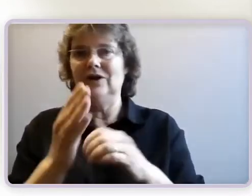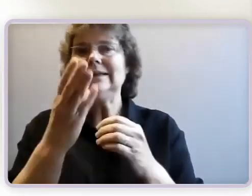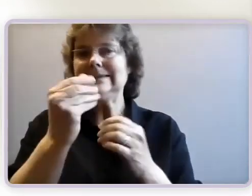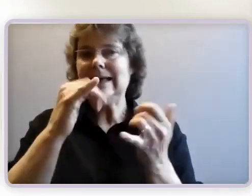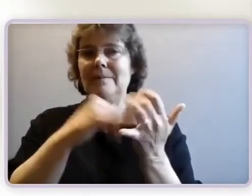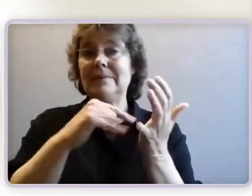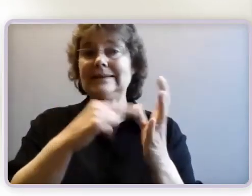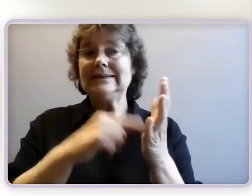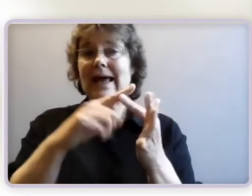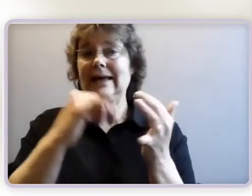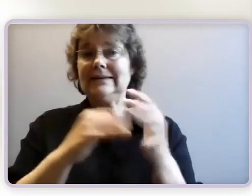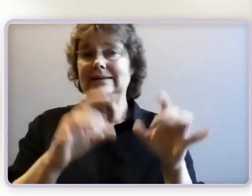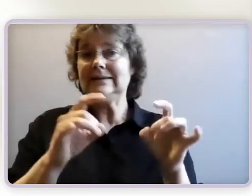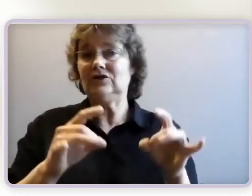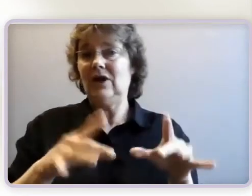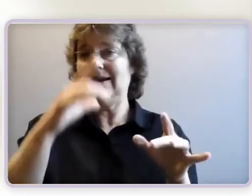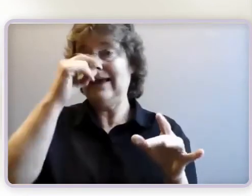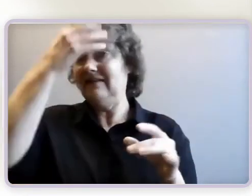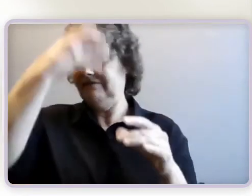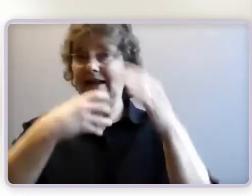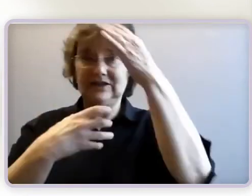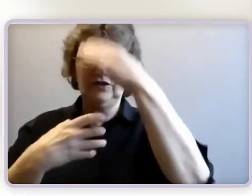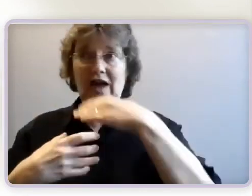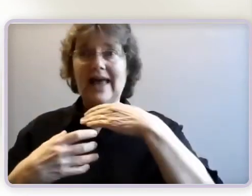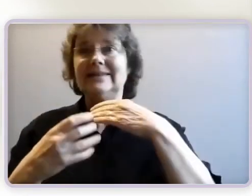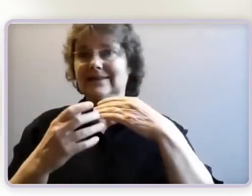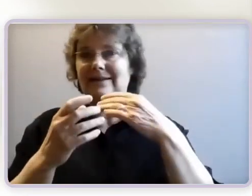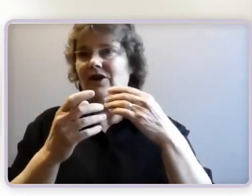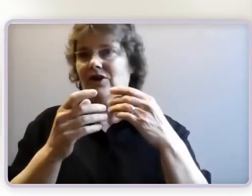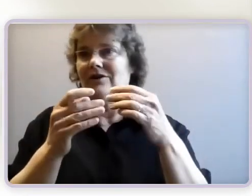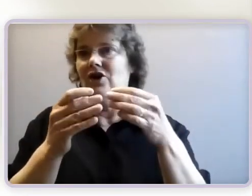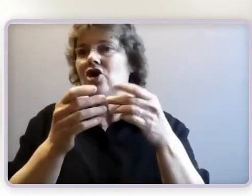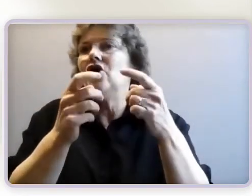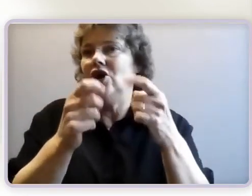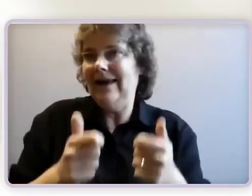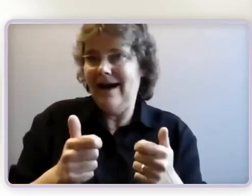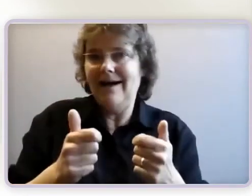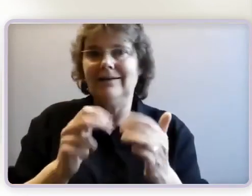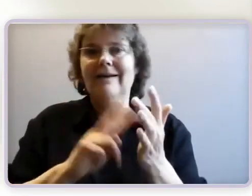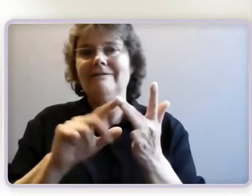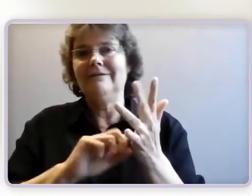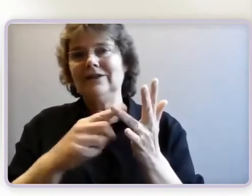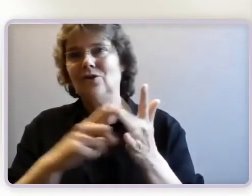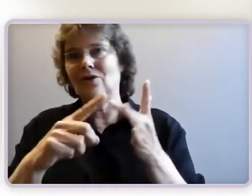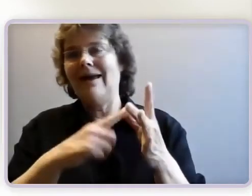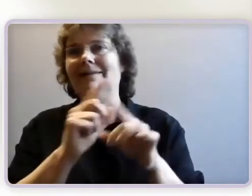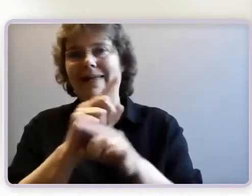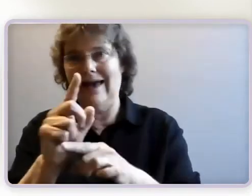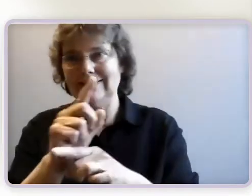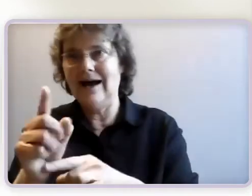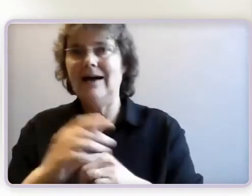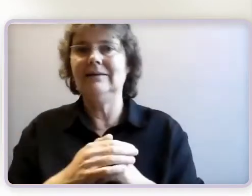face-to-face advice probably sooner than Victoria, unfortunately. The advice can be